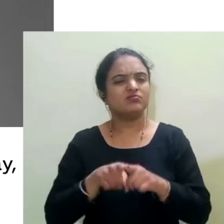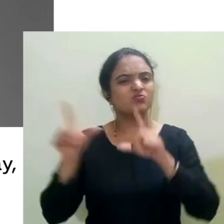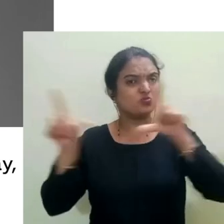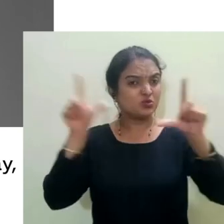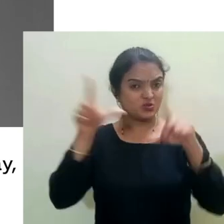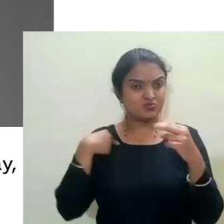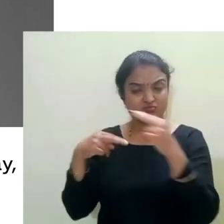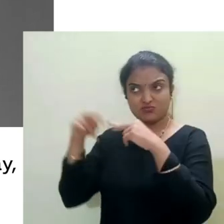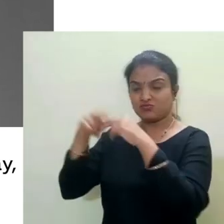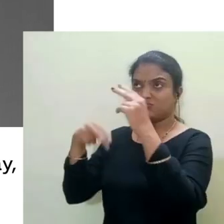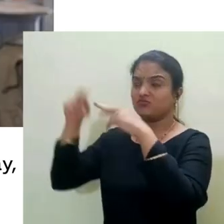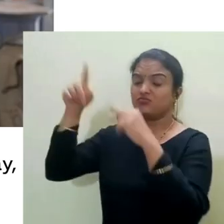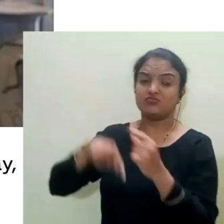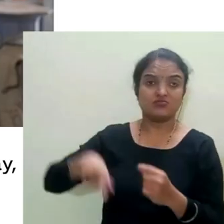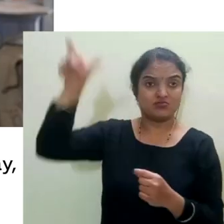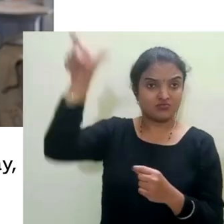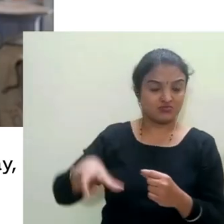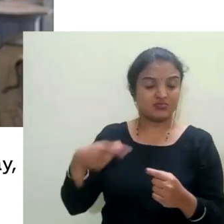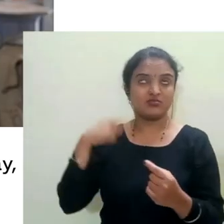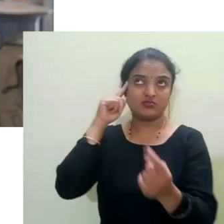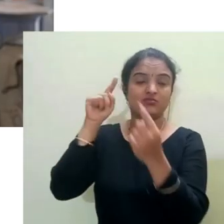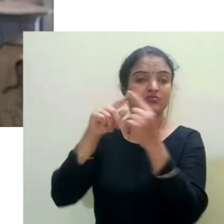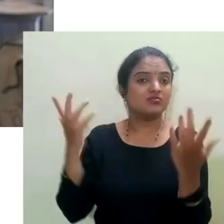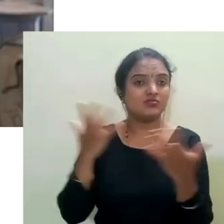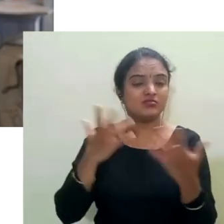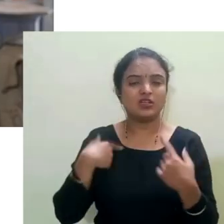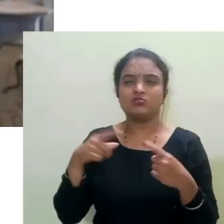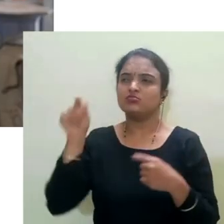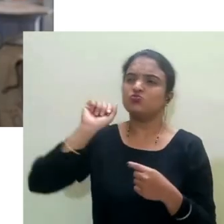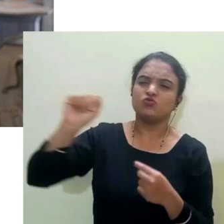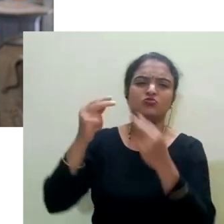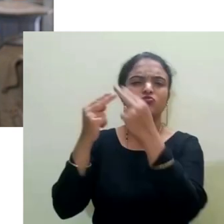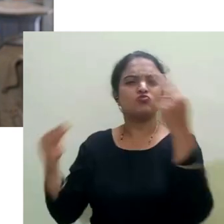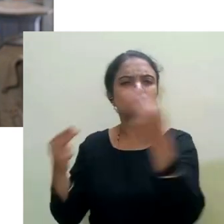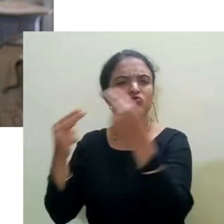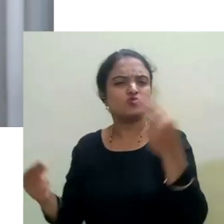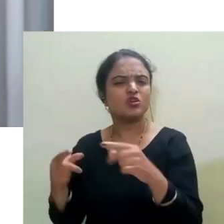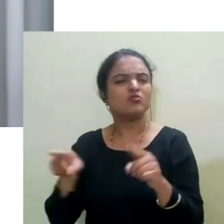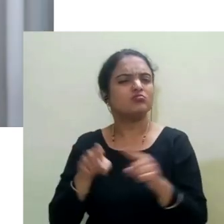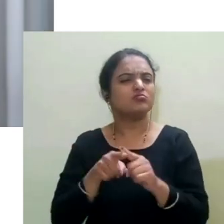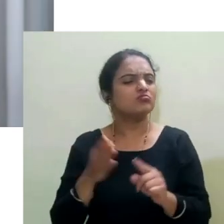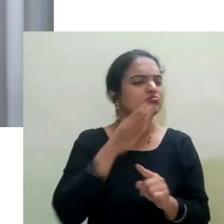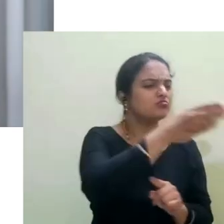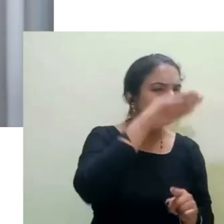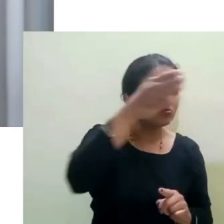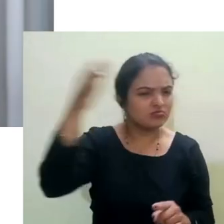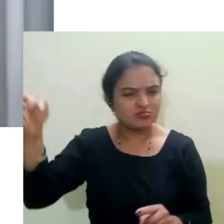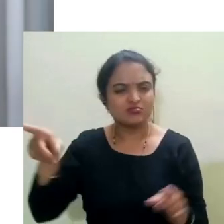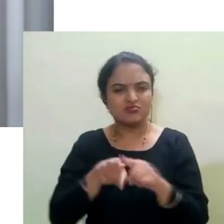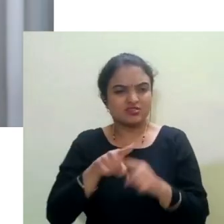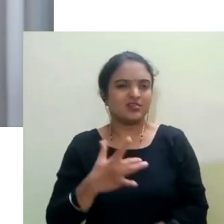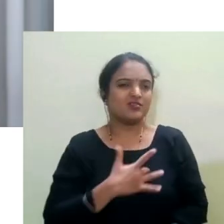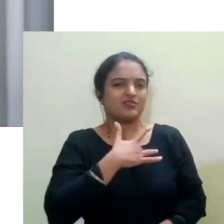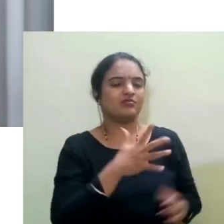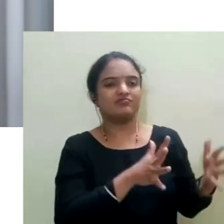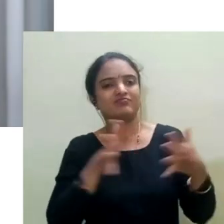The museum we were building was transformed in a way where the stories it was meant to hold could enter the homes of all